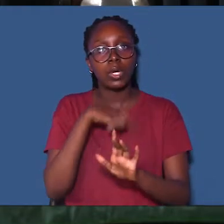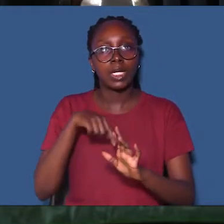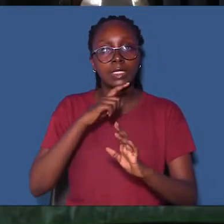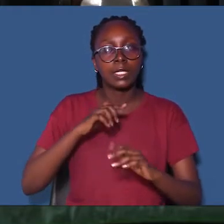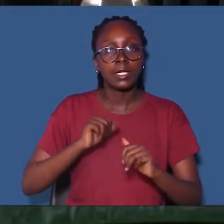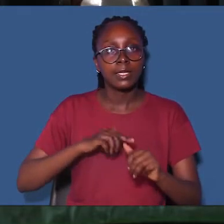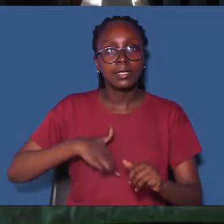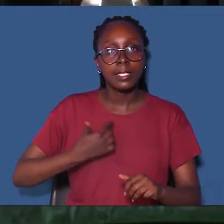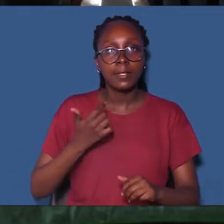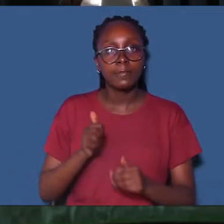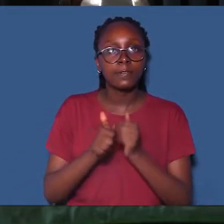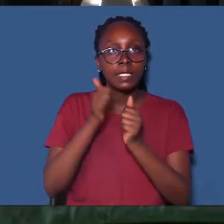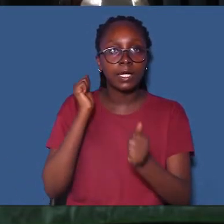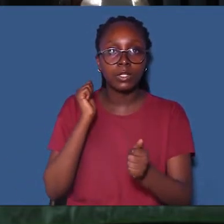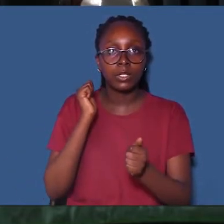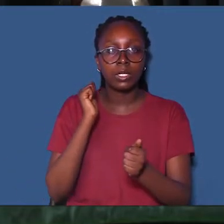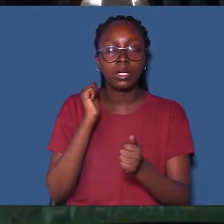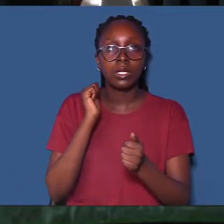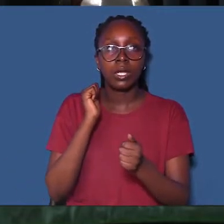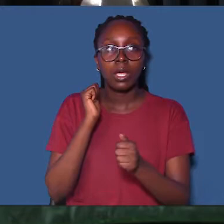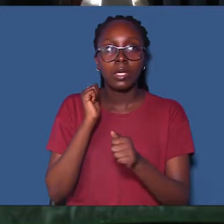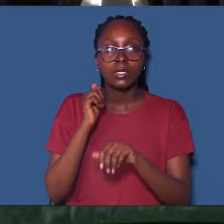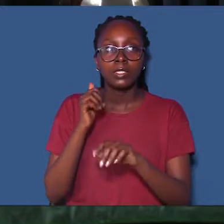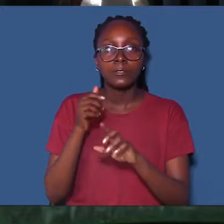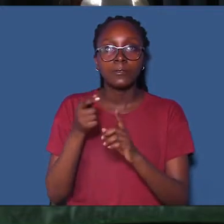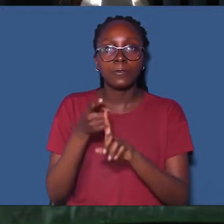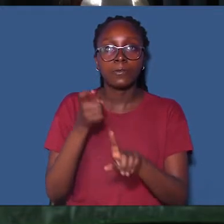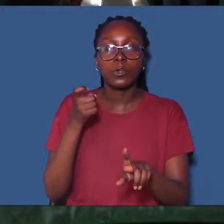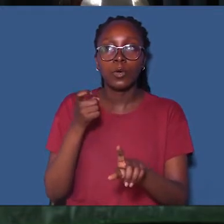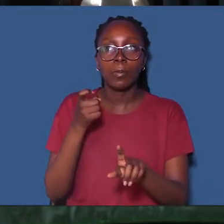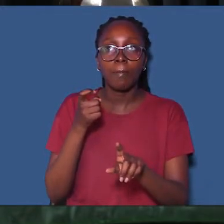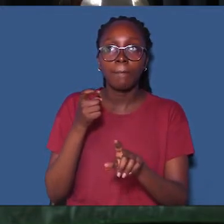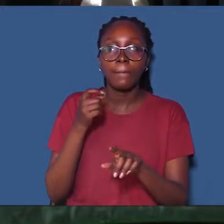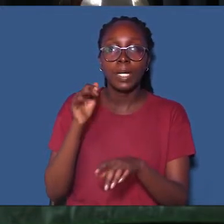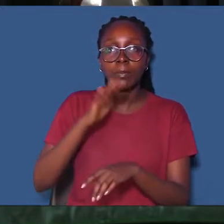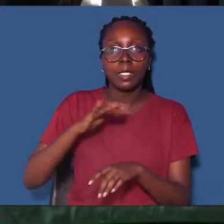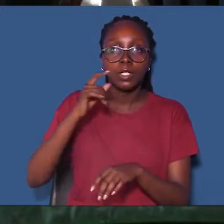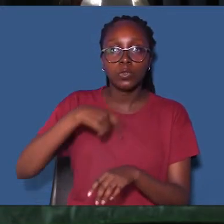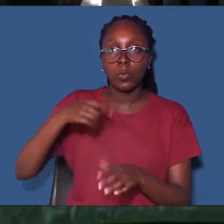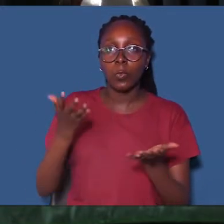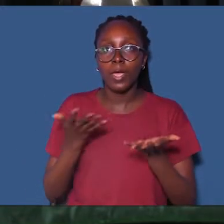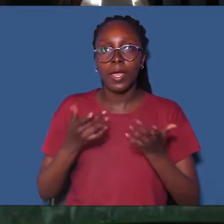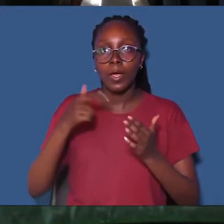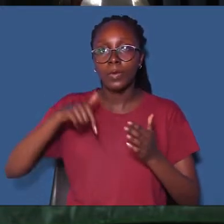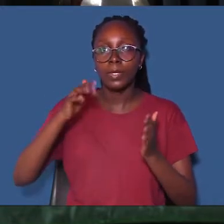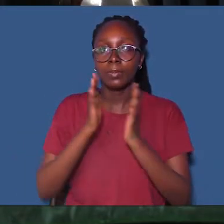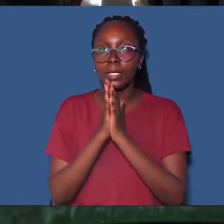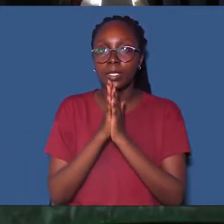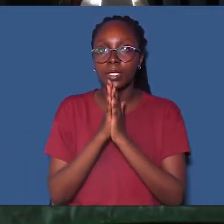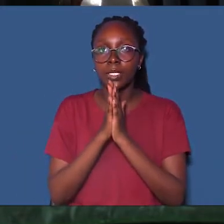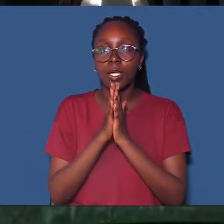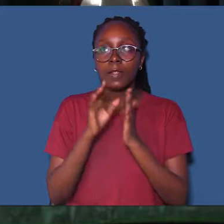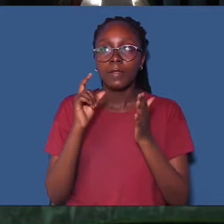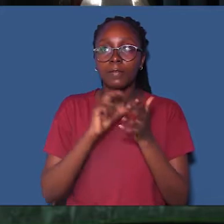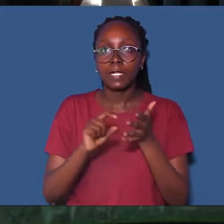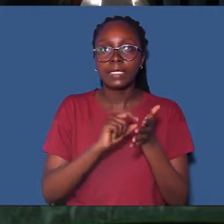comes through a disposition of prayer. Verse 18, we see the Bible telling us